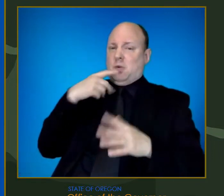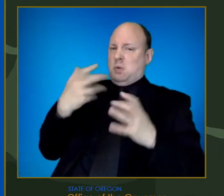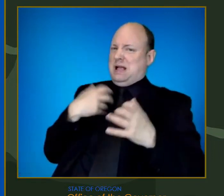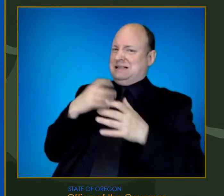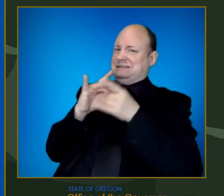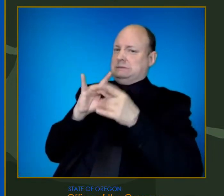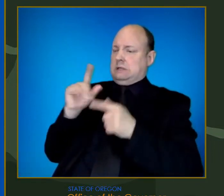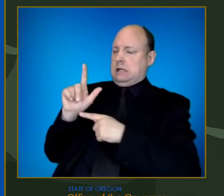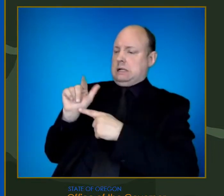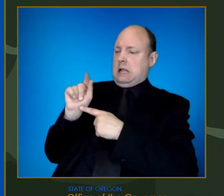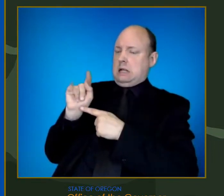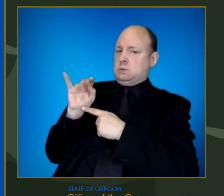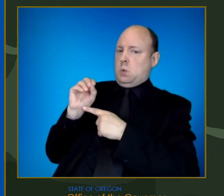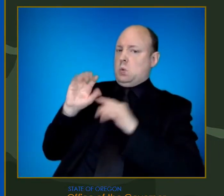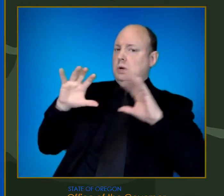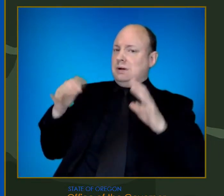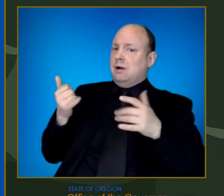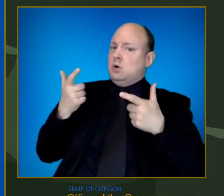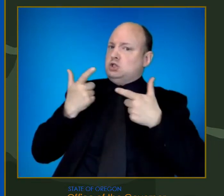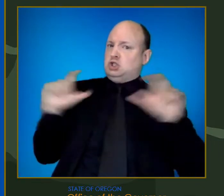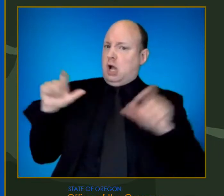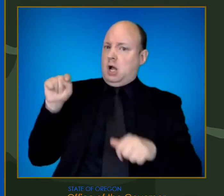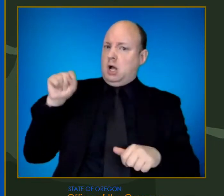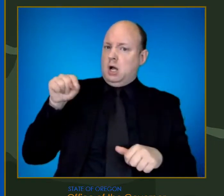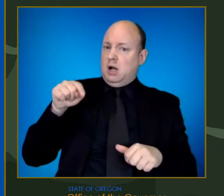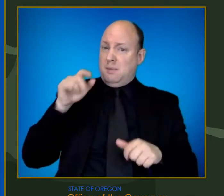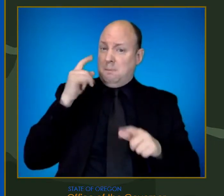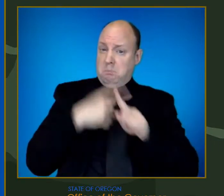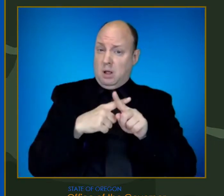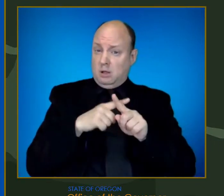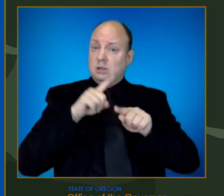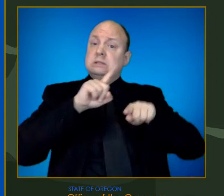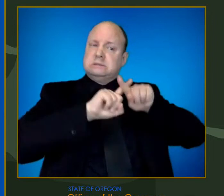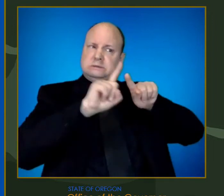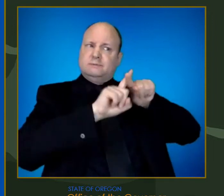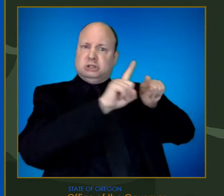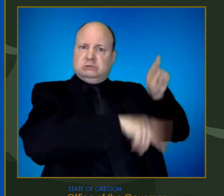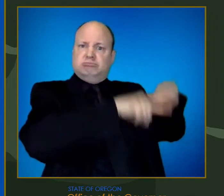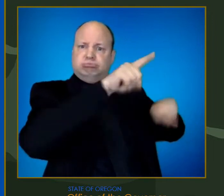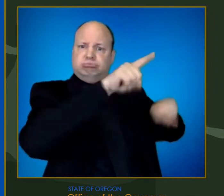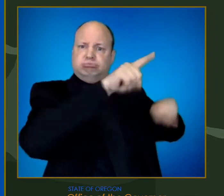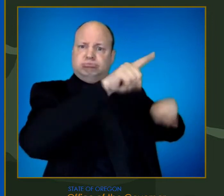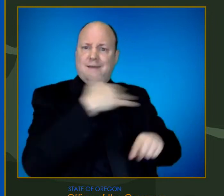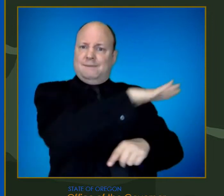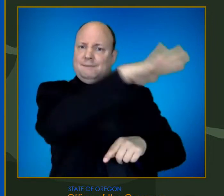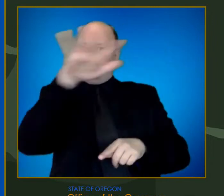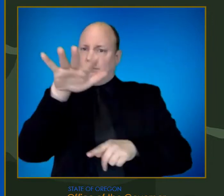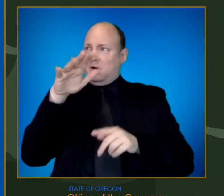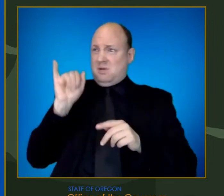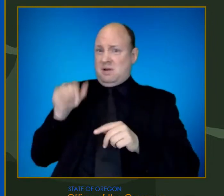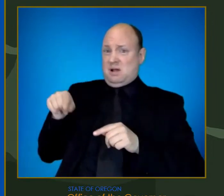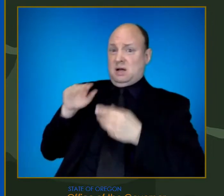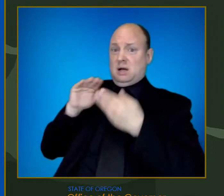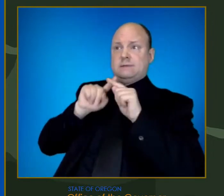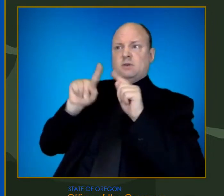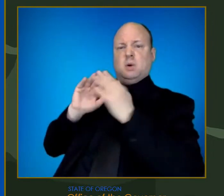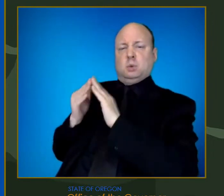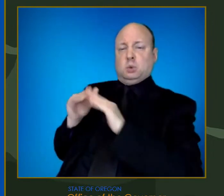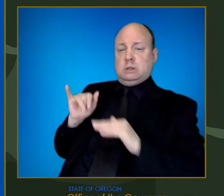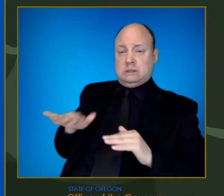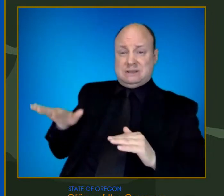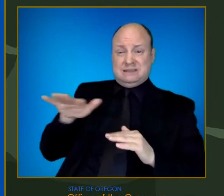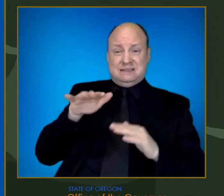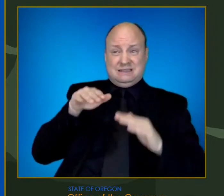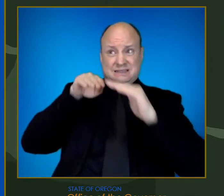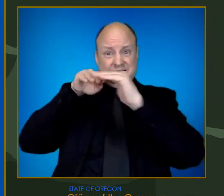It's geographically very diverse. I think certainly there are absolutely barriers to access. I think to this point,